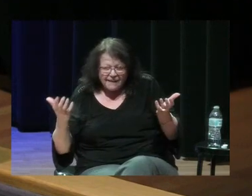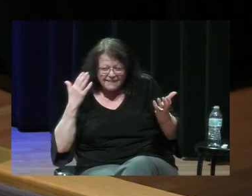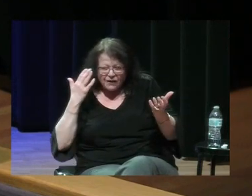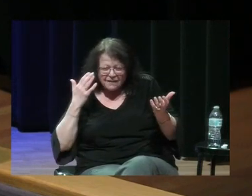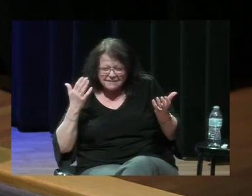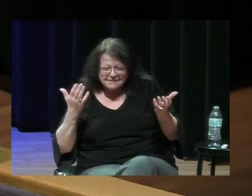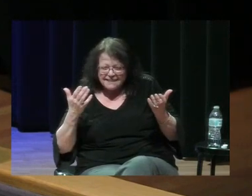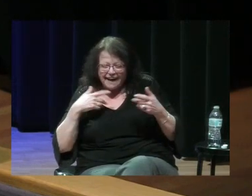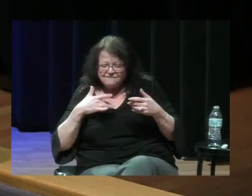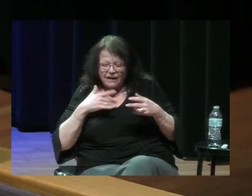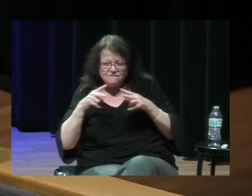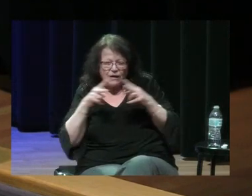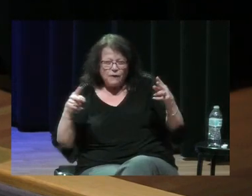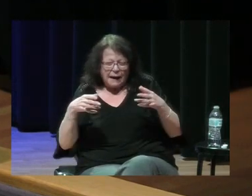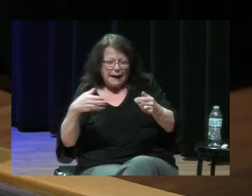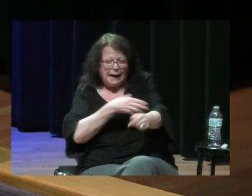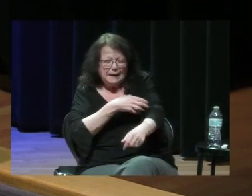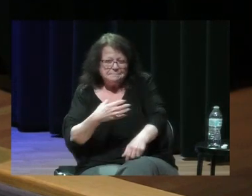empowered.